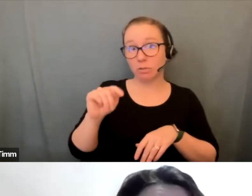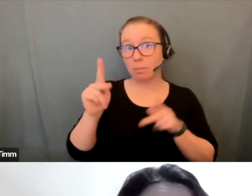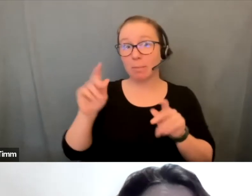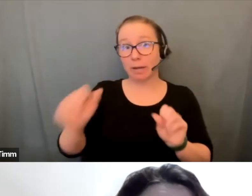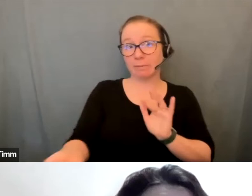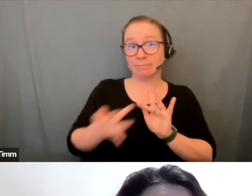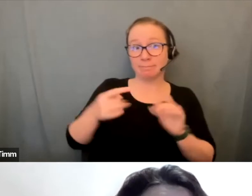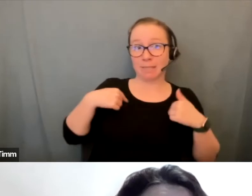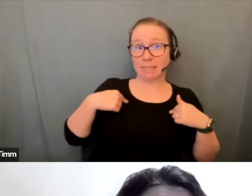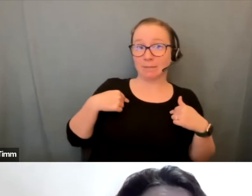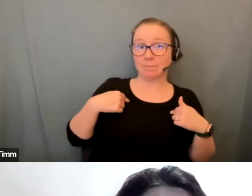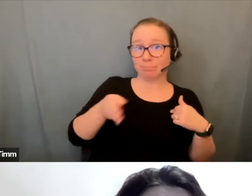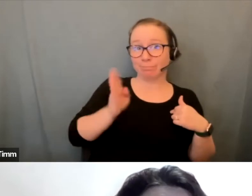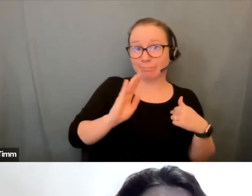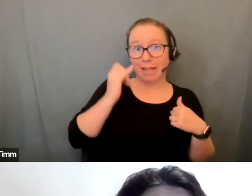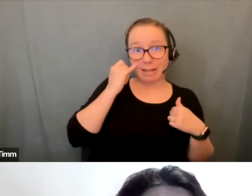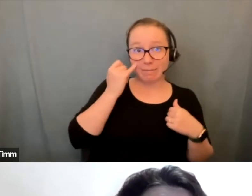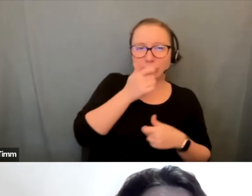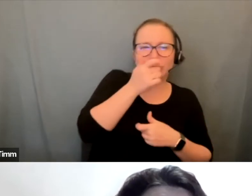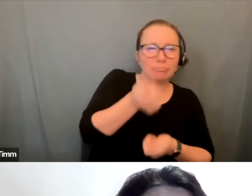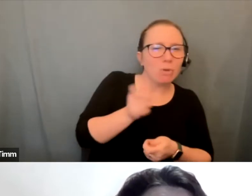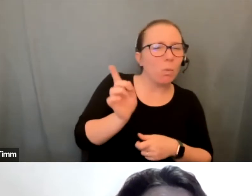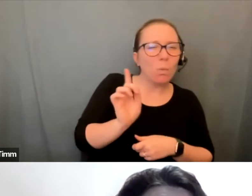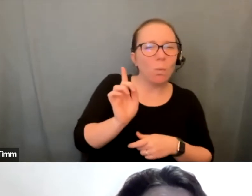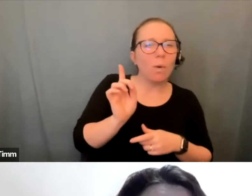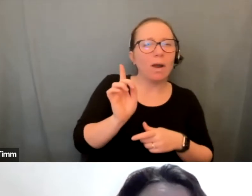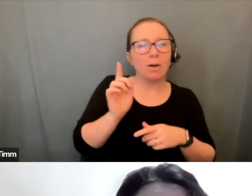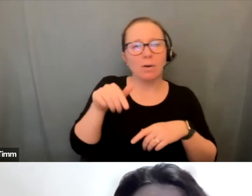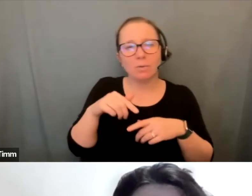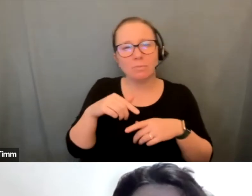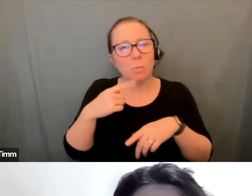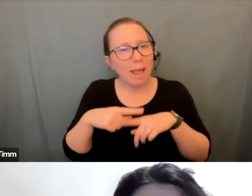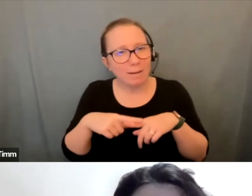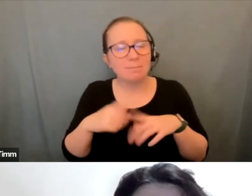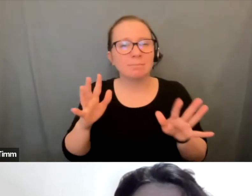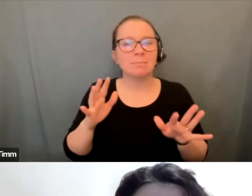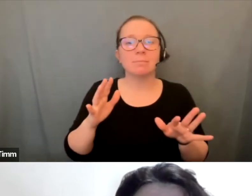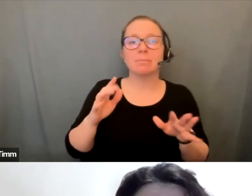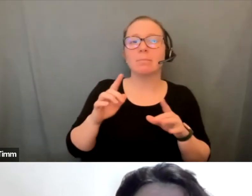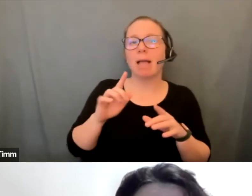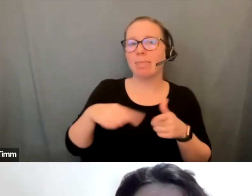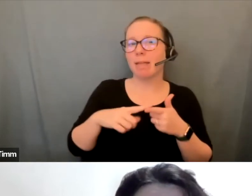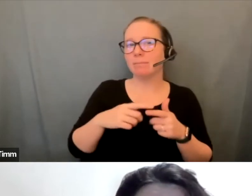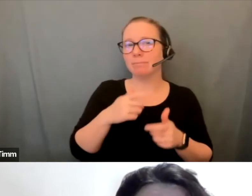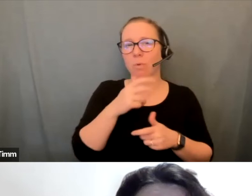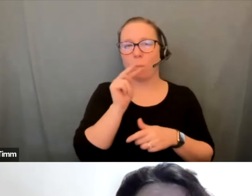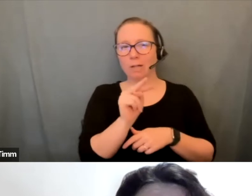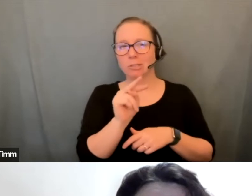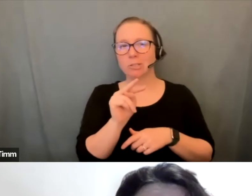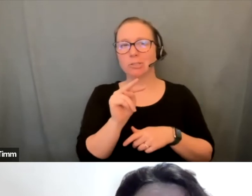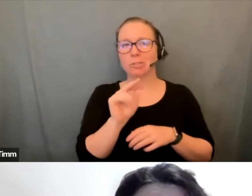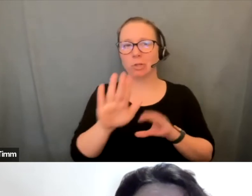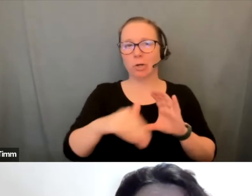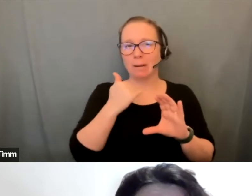where things are. Otherwise, look out for an email from Denise or I related to this. Thanks for everyone who said they